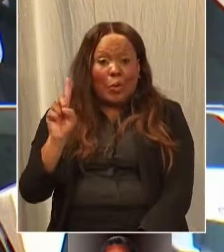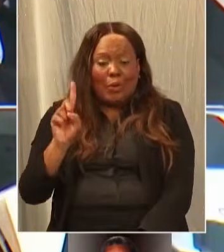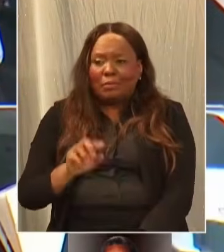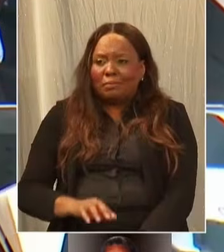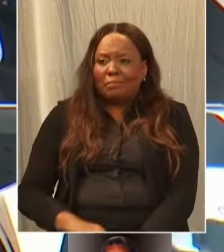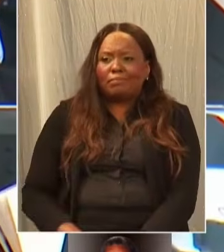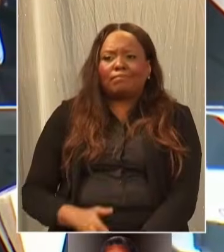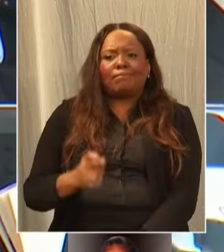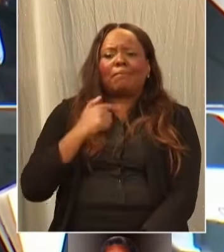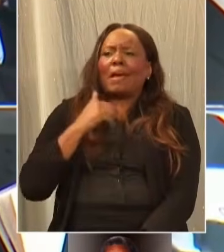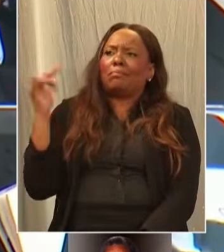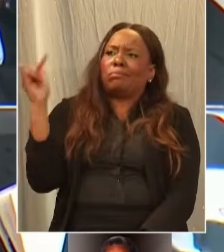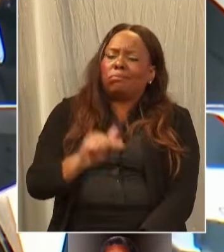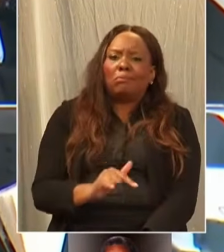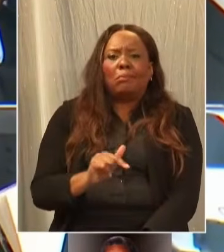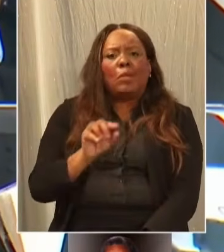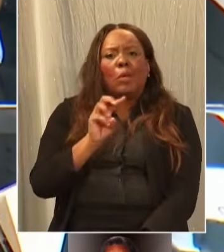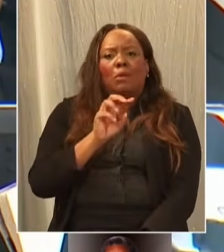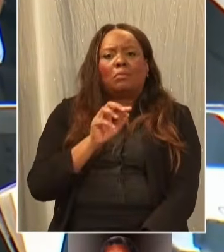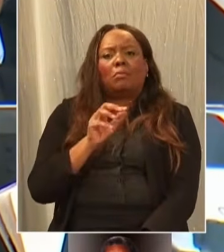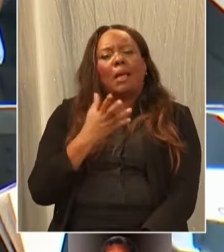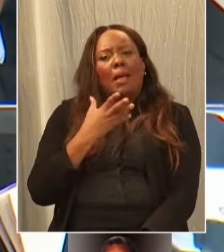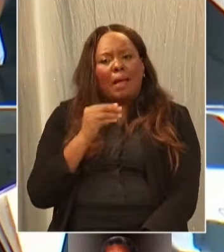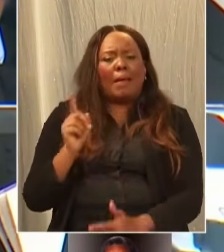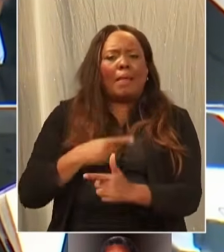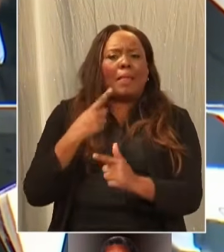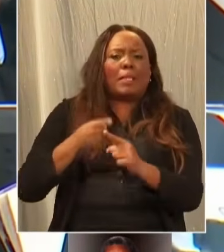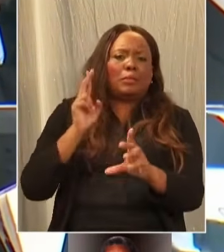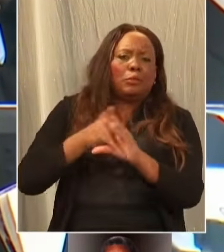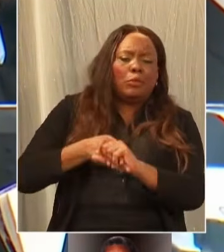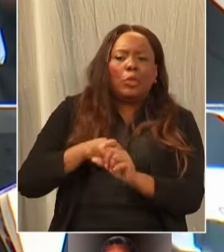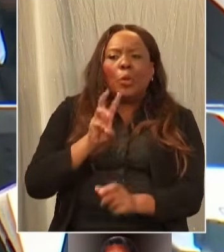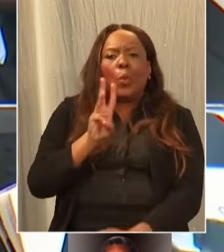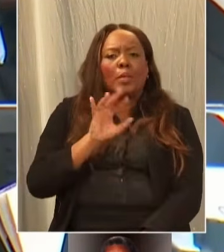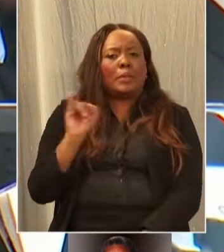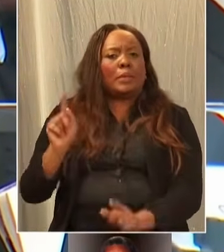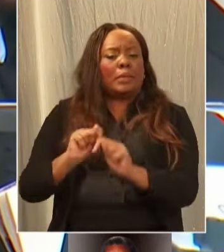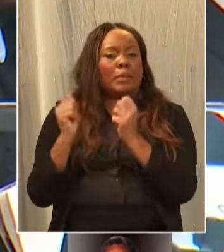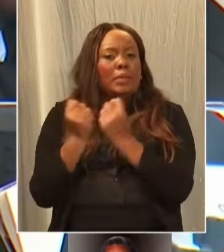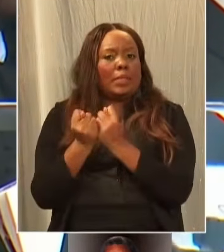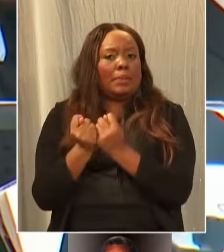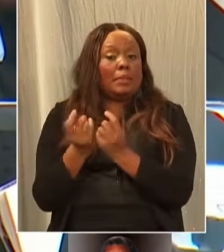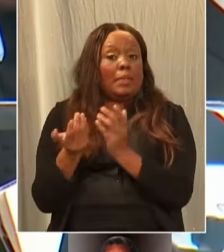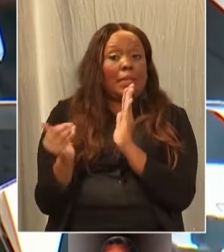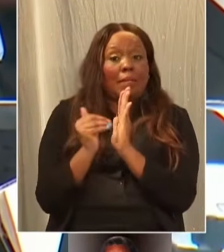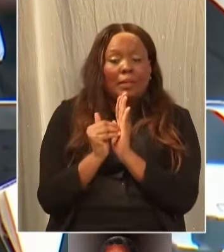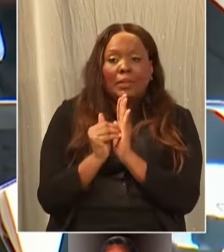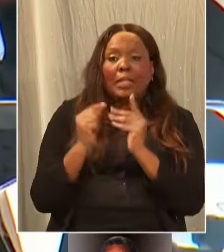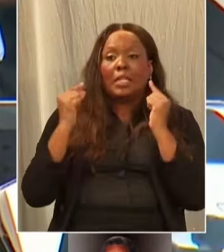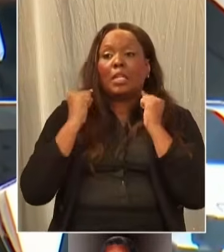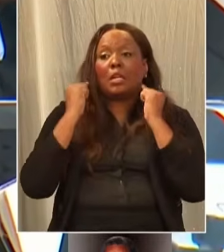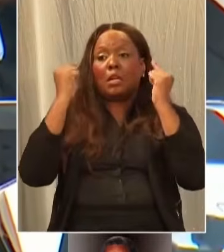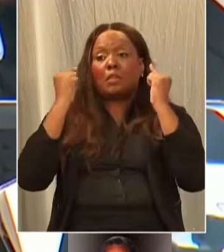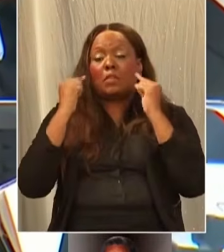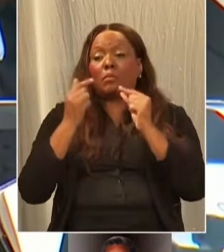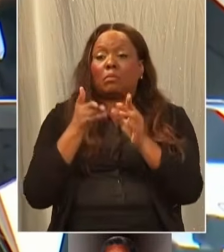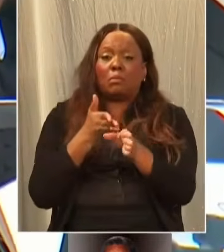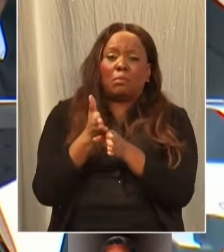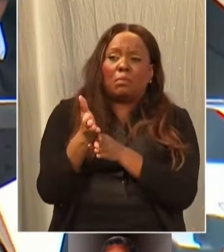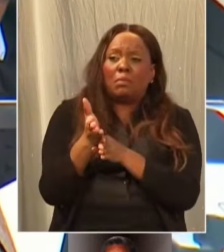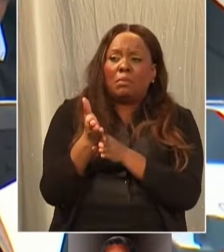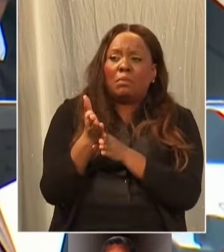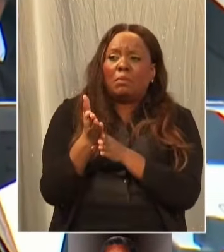I returned to the West Indies team in 1973, Sir Garfield's magnificent career was drawing towards